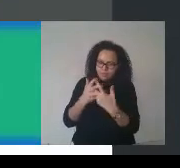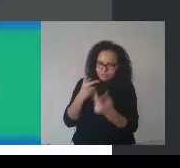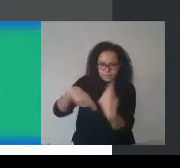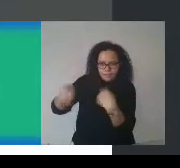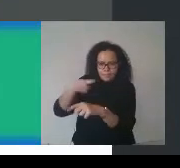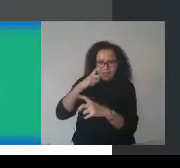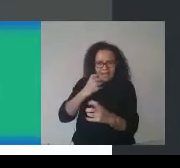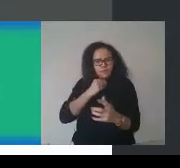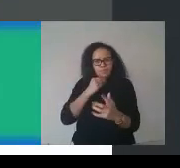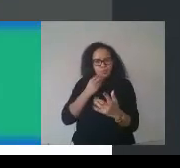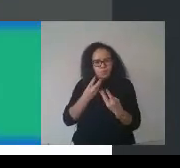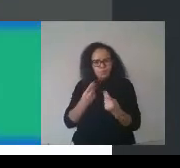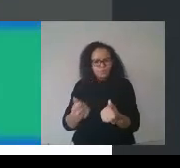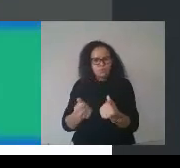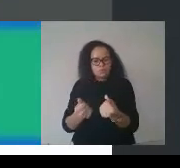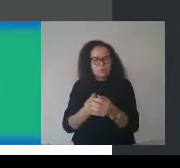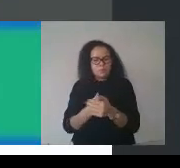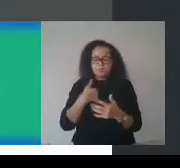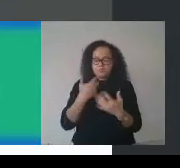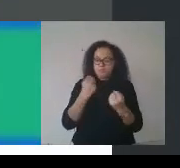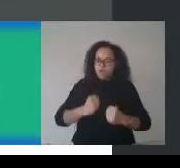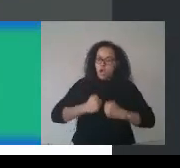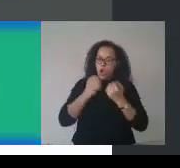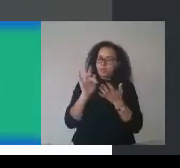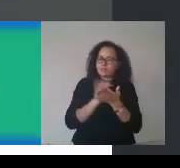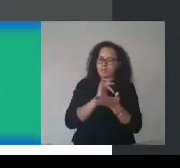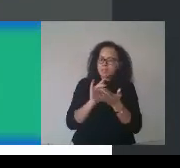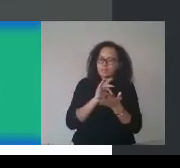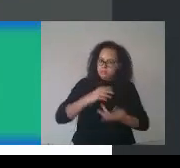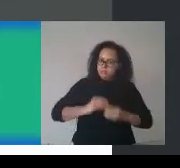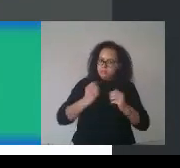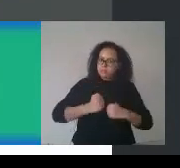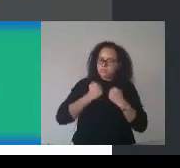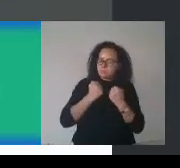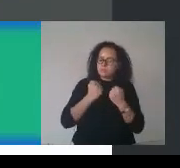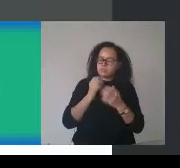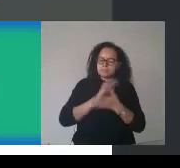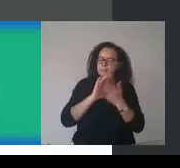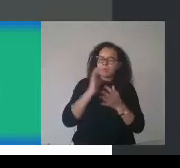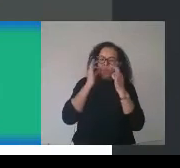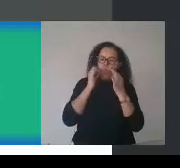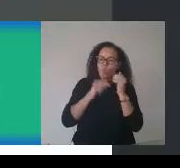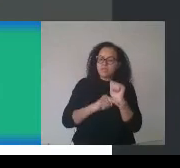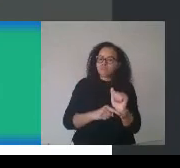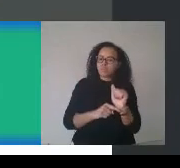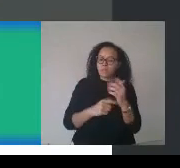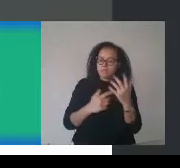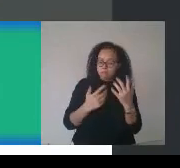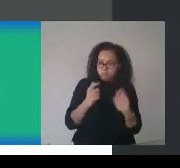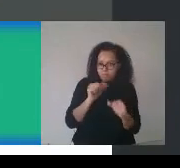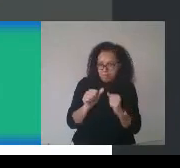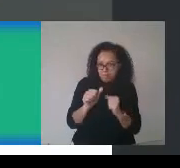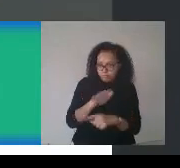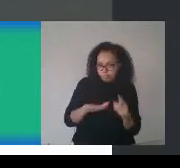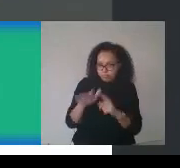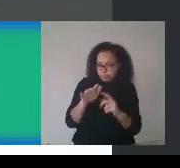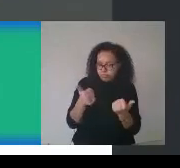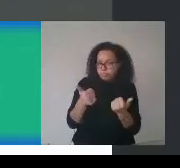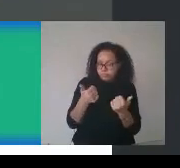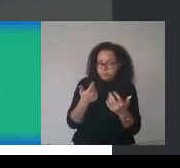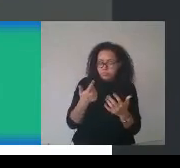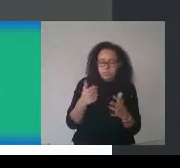groups. And we now create our own tablet computers that are designed to be incredibly waterproof. They're one of the most waterproof in the market. Really quickie and